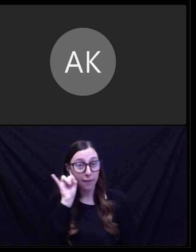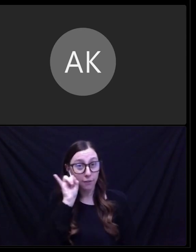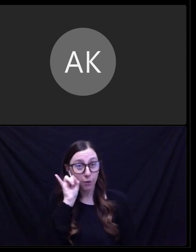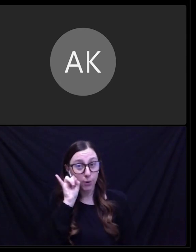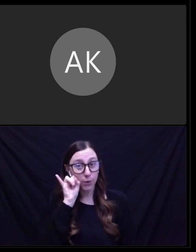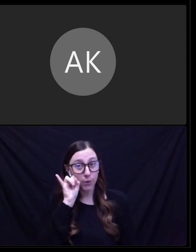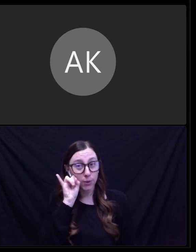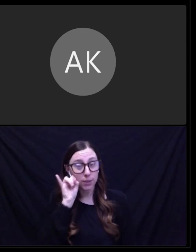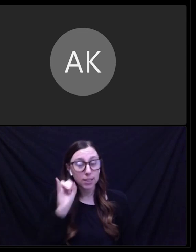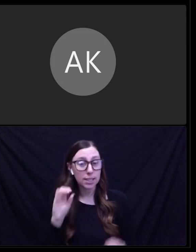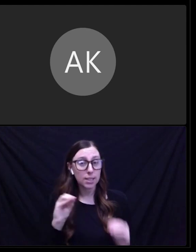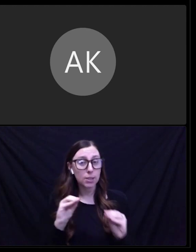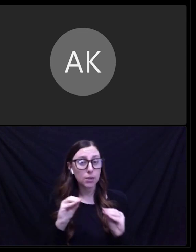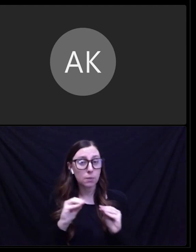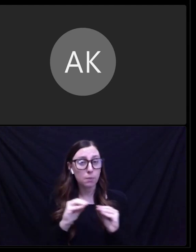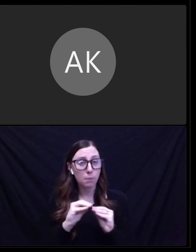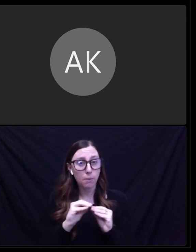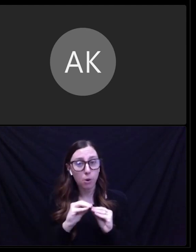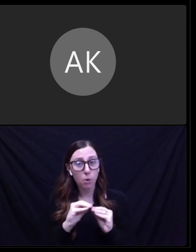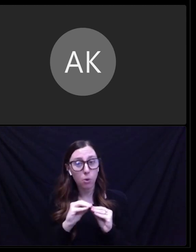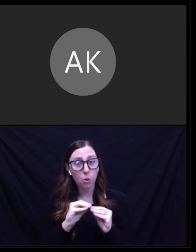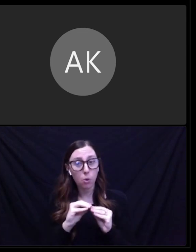more,